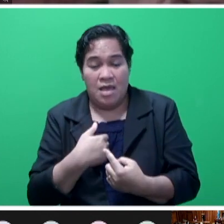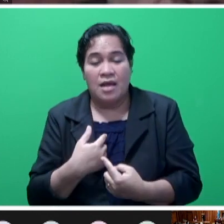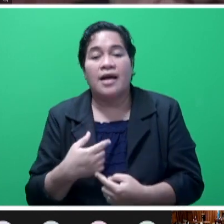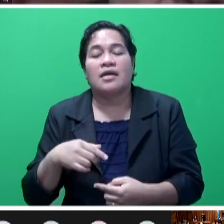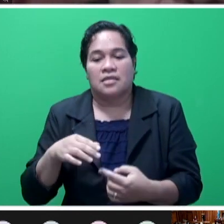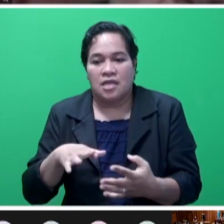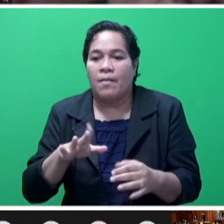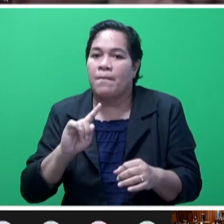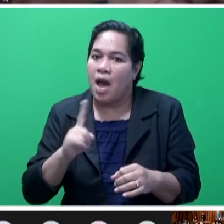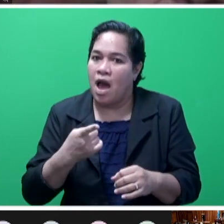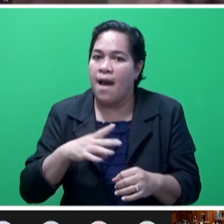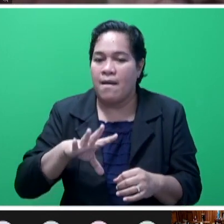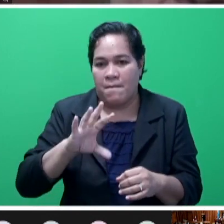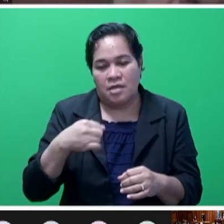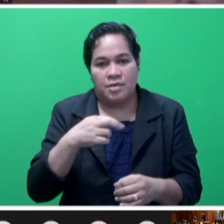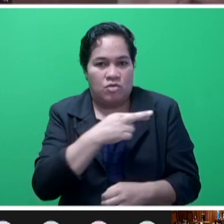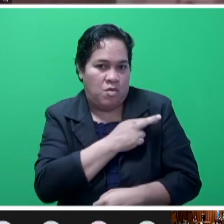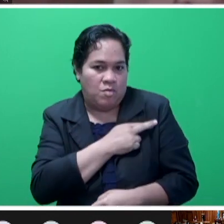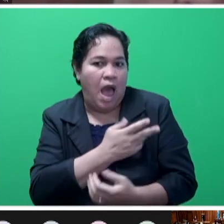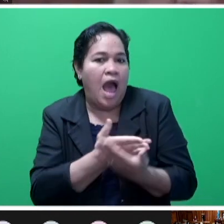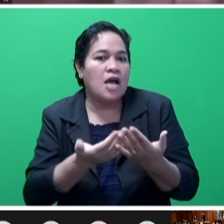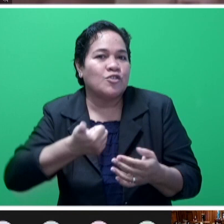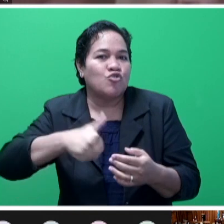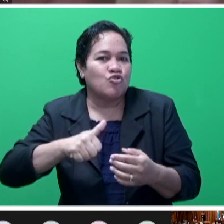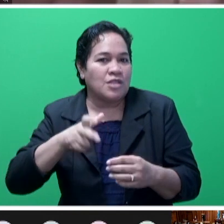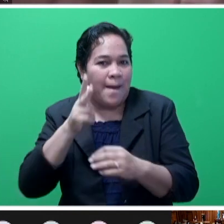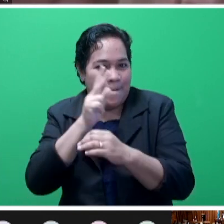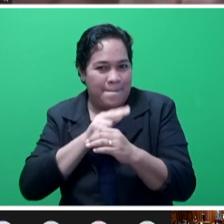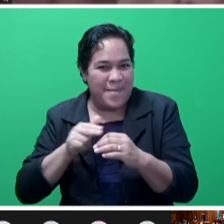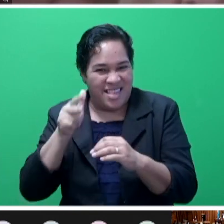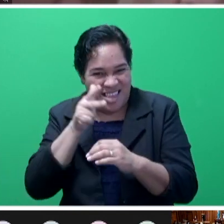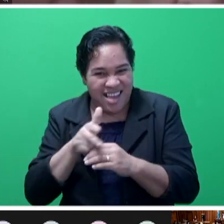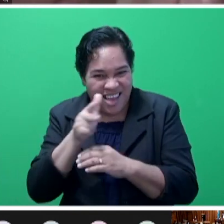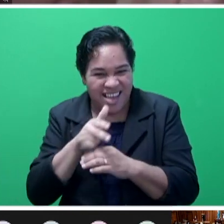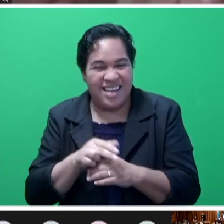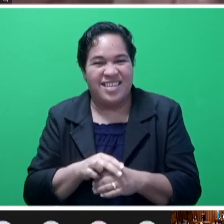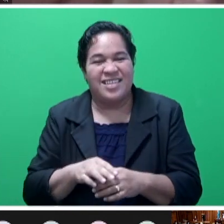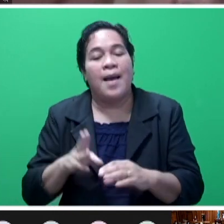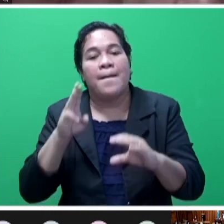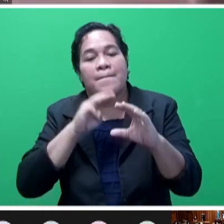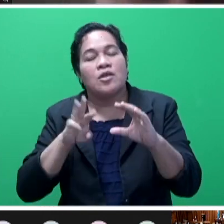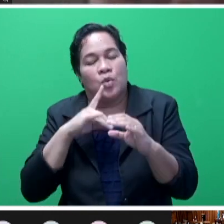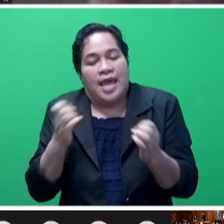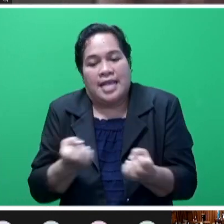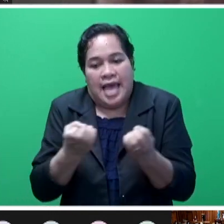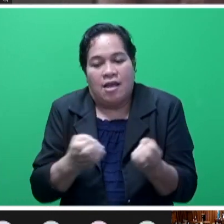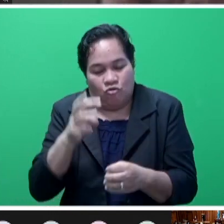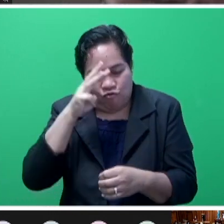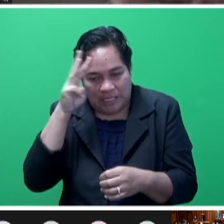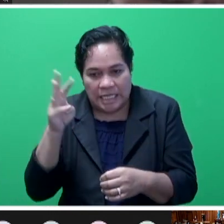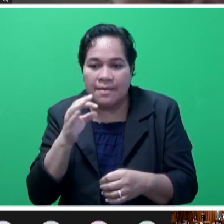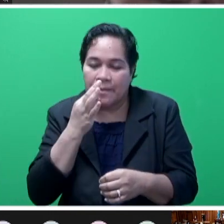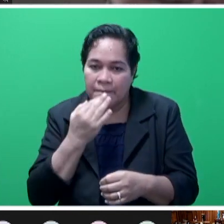times, responsible usage of social media is something that we encourage amongst all our students.